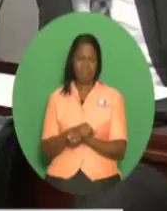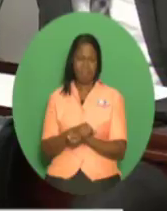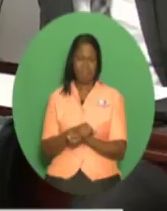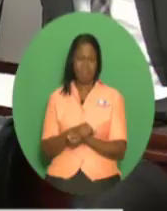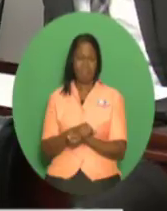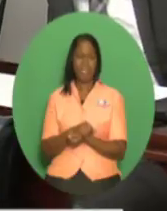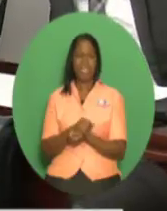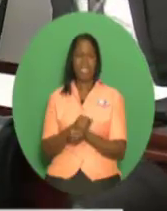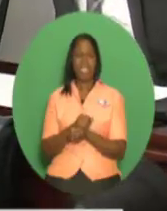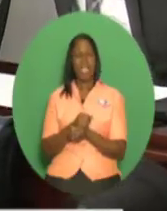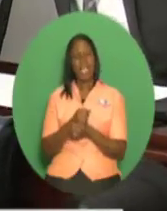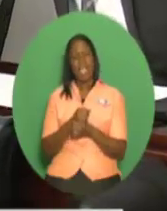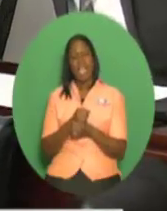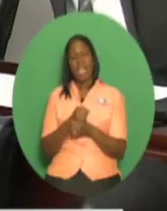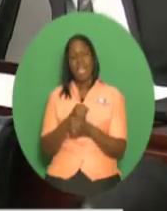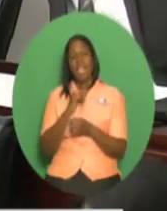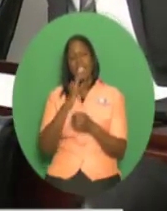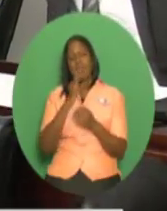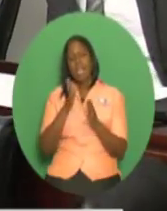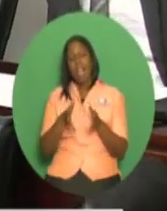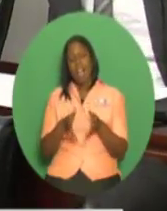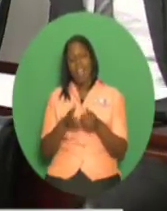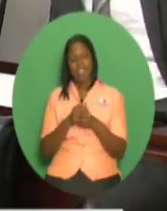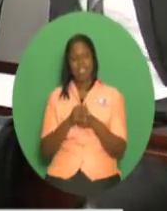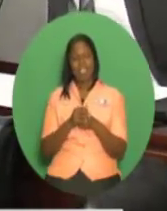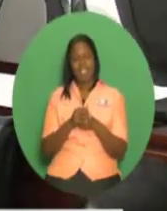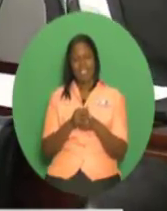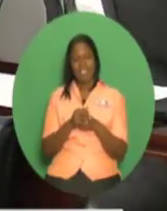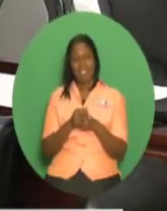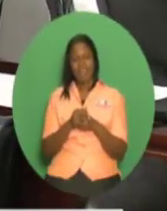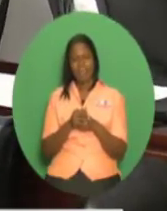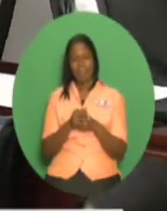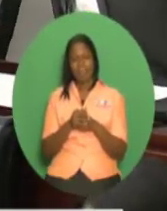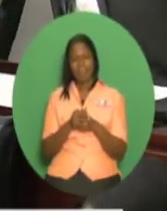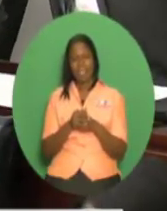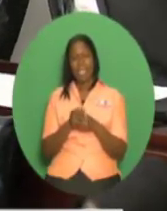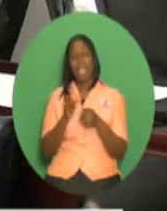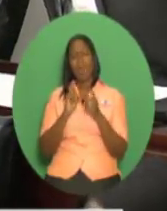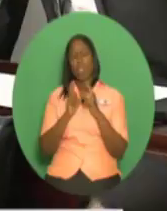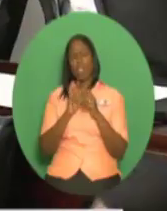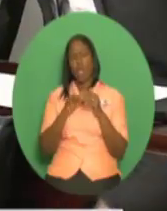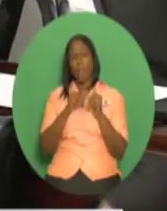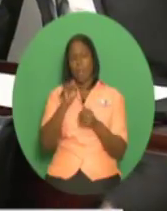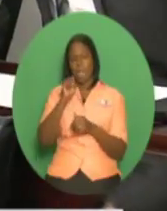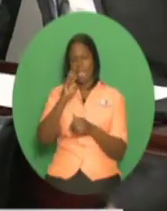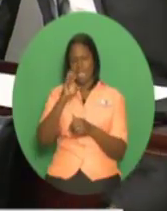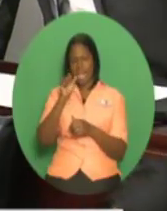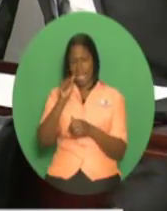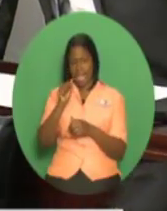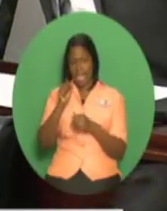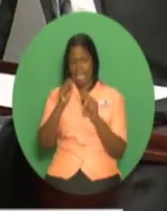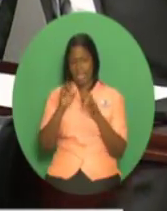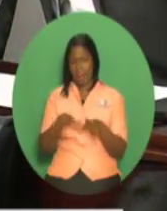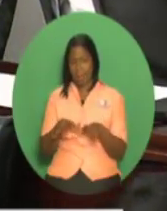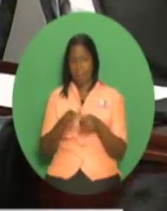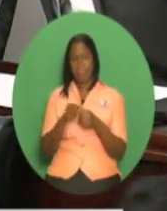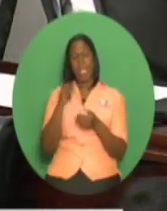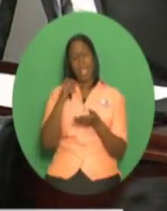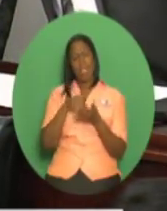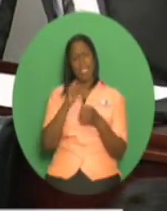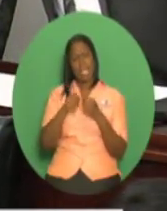Madam Speaker, I come to the SEA exam. This